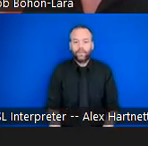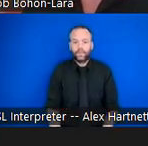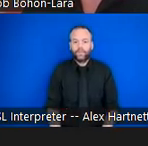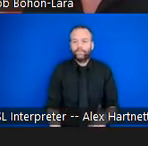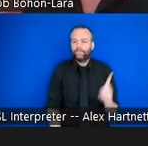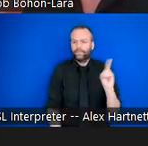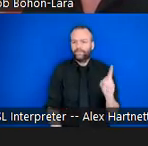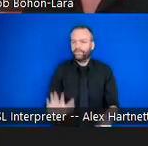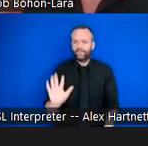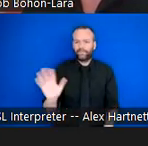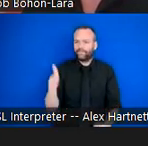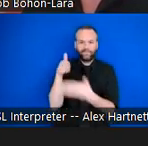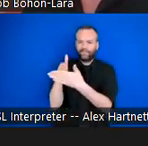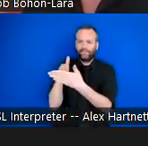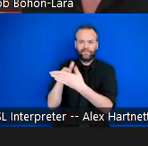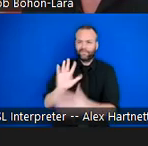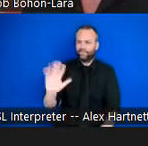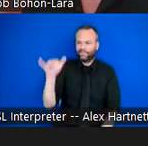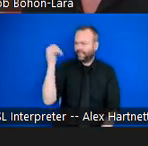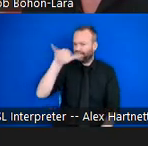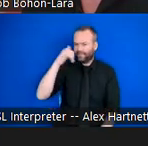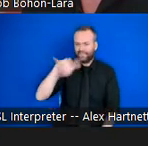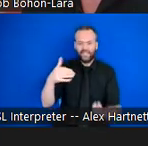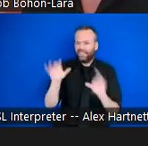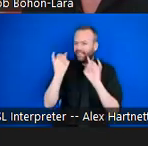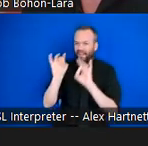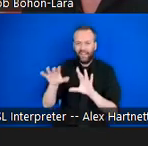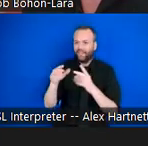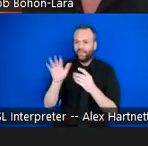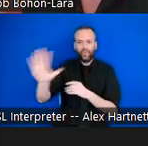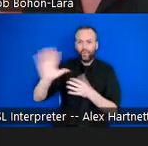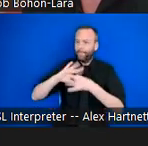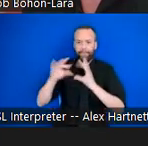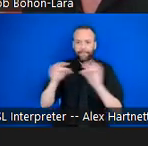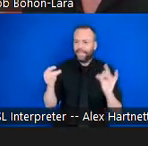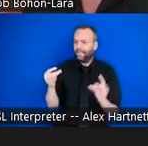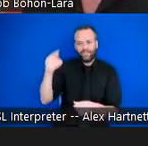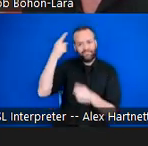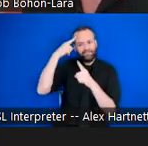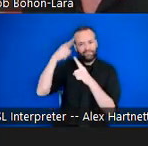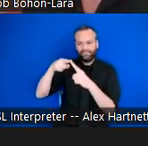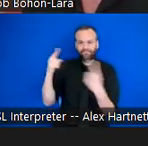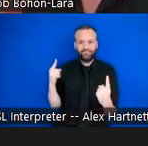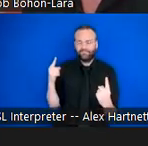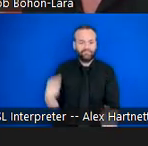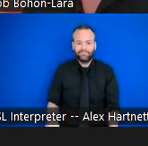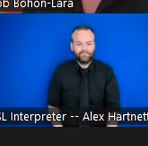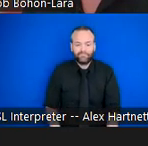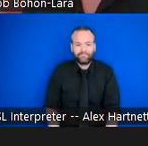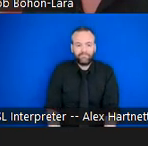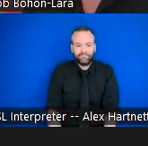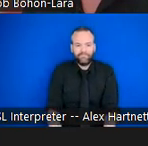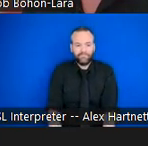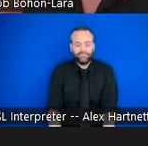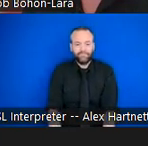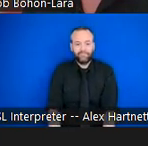was hateful. Valdemar Archuleta, who's also the Republican candidate for Congress and the safely Democratic 1st Congressional District in Denver, renounced